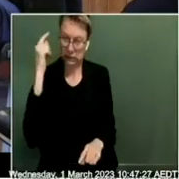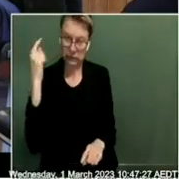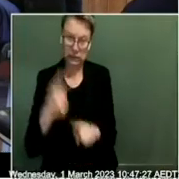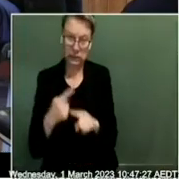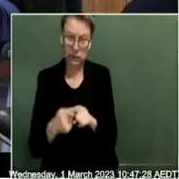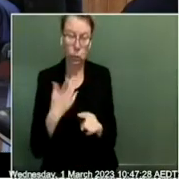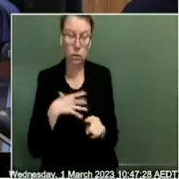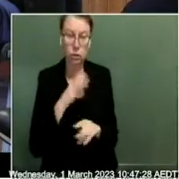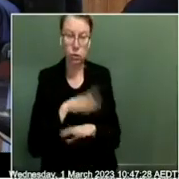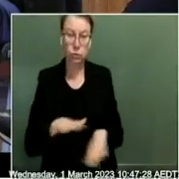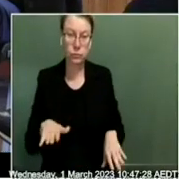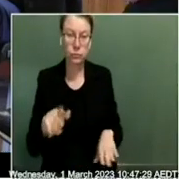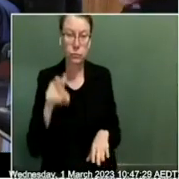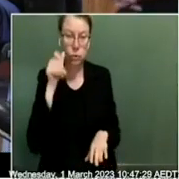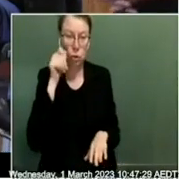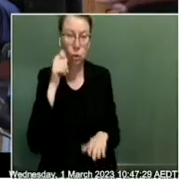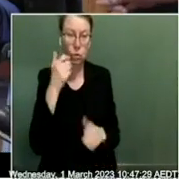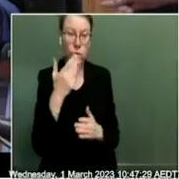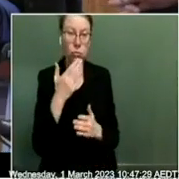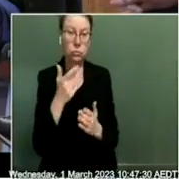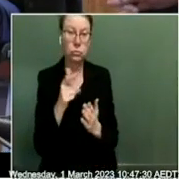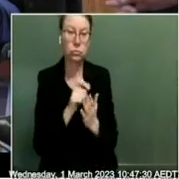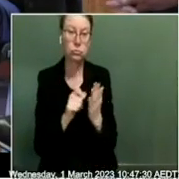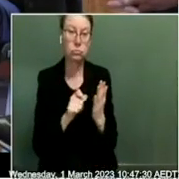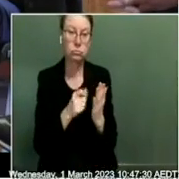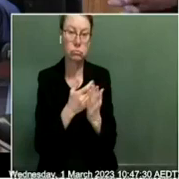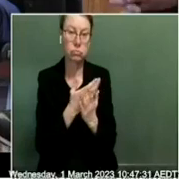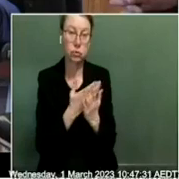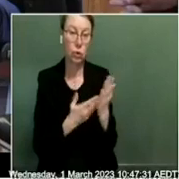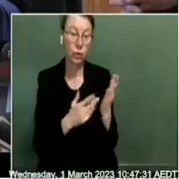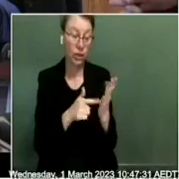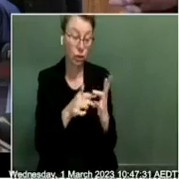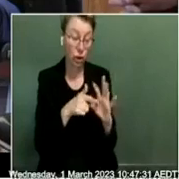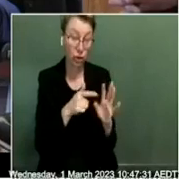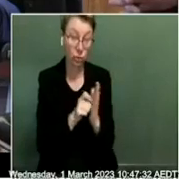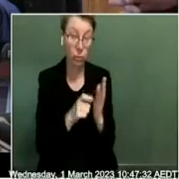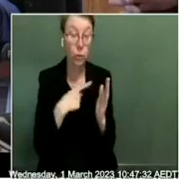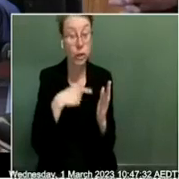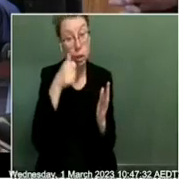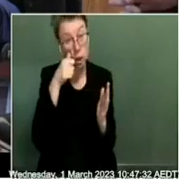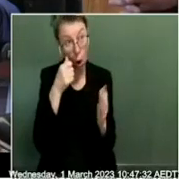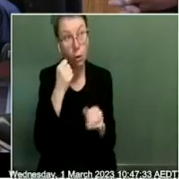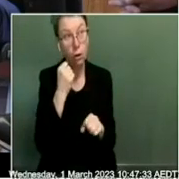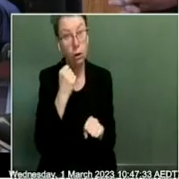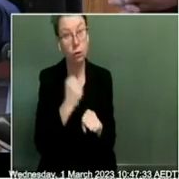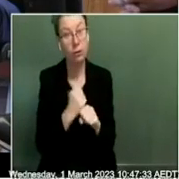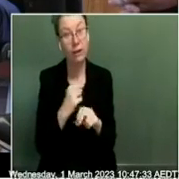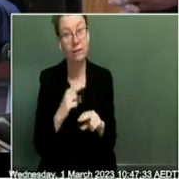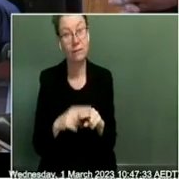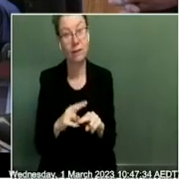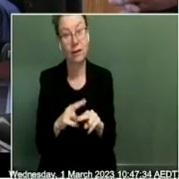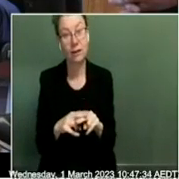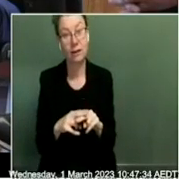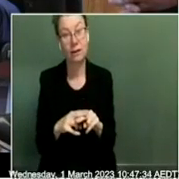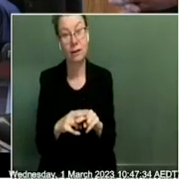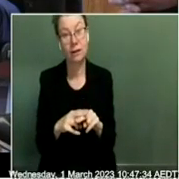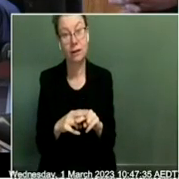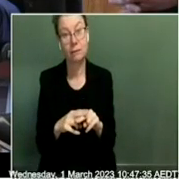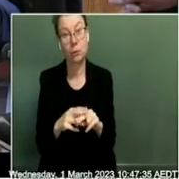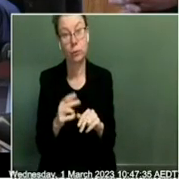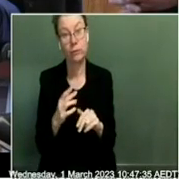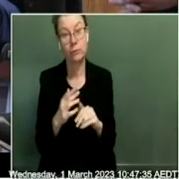wrote, because we know our grandfather, but we have never felt we feel his love for his mum and our